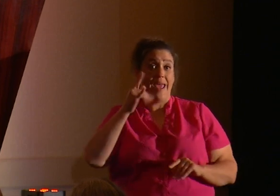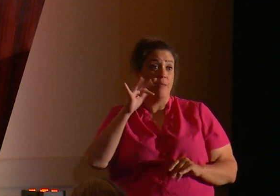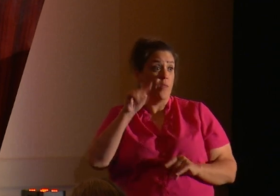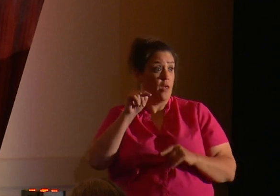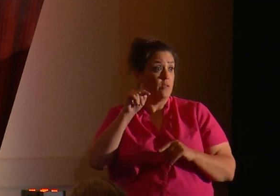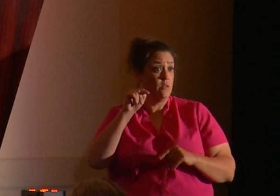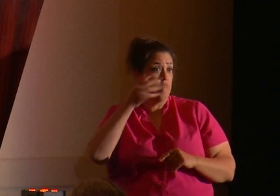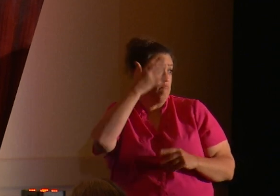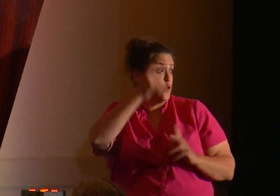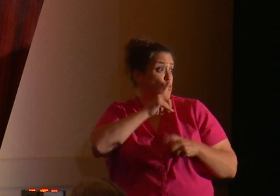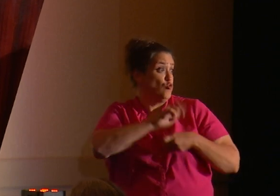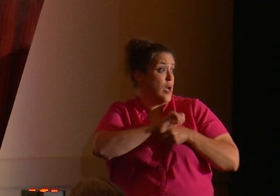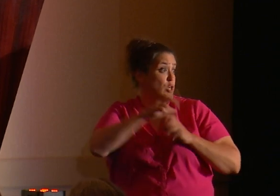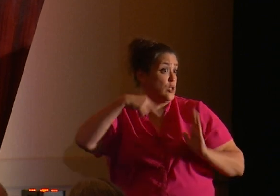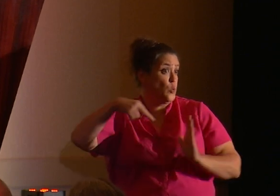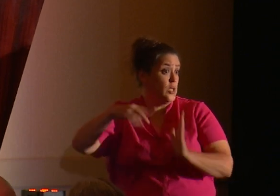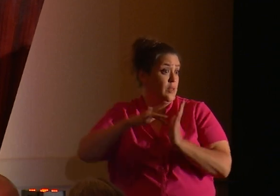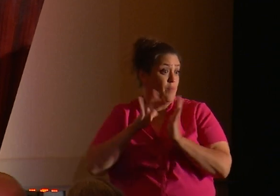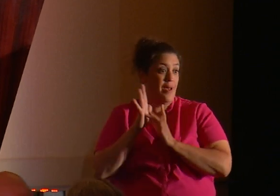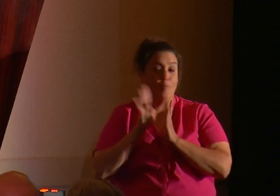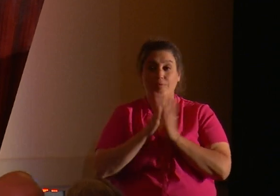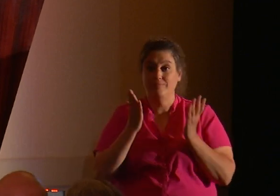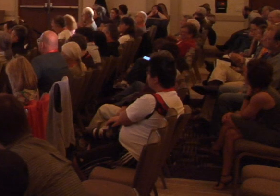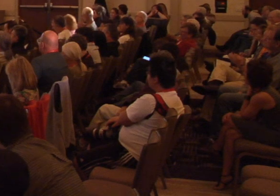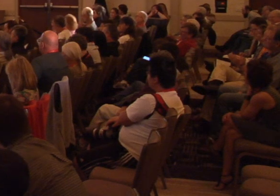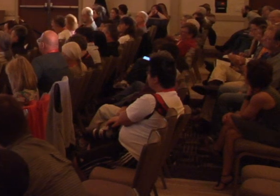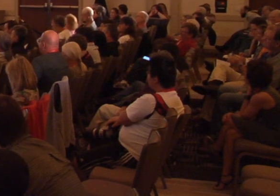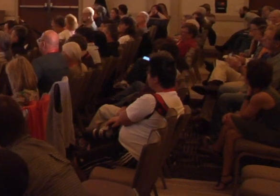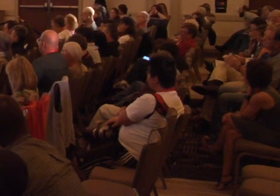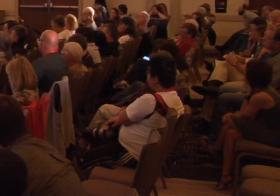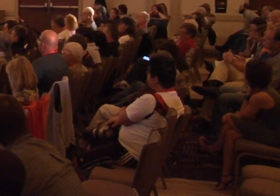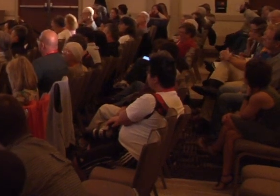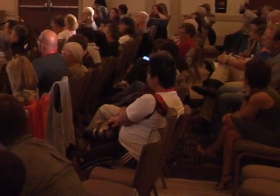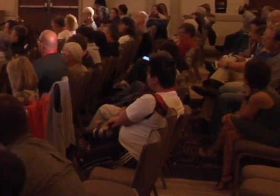it. Now, I have to tell you guys something.